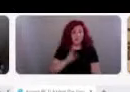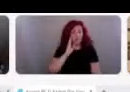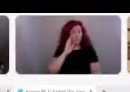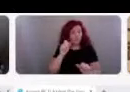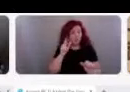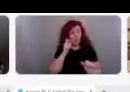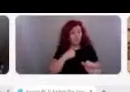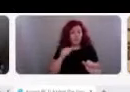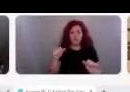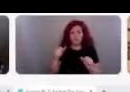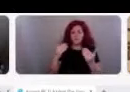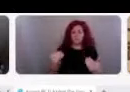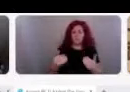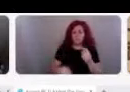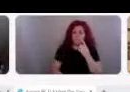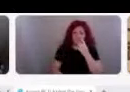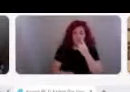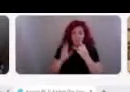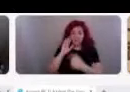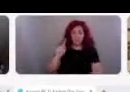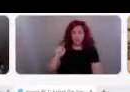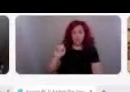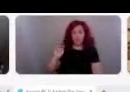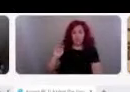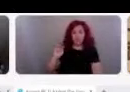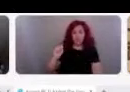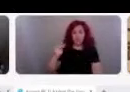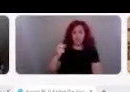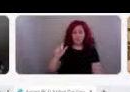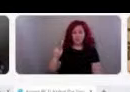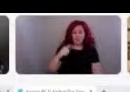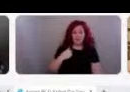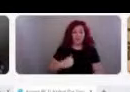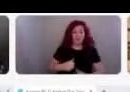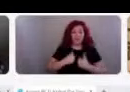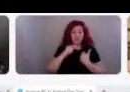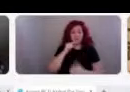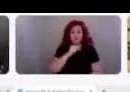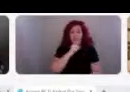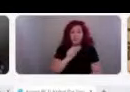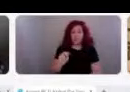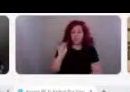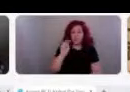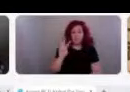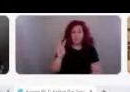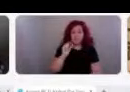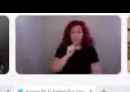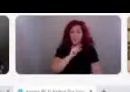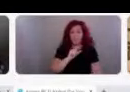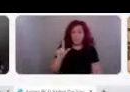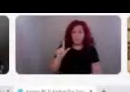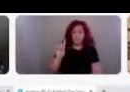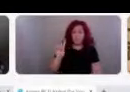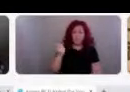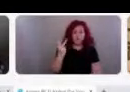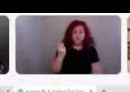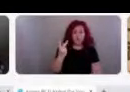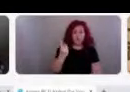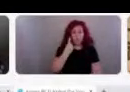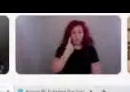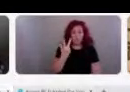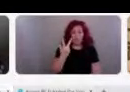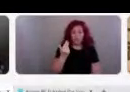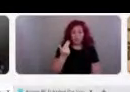me yes please proceed hello i'm tim shalik and i've lived in the gilbert northwest gilbert in ld12 for the past